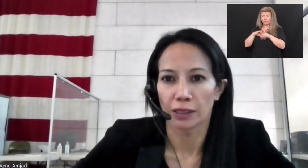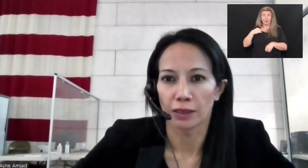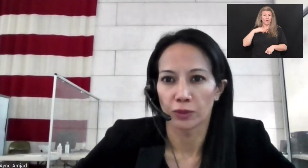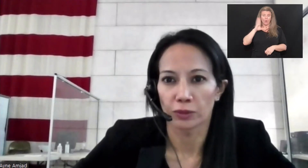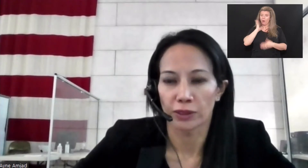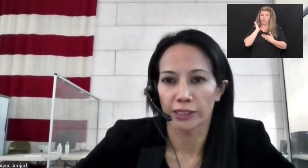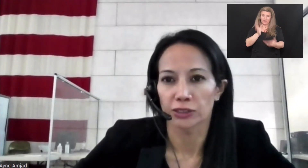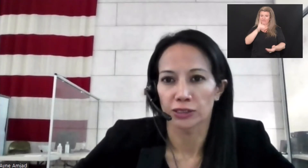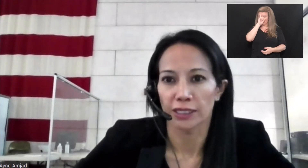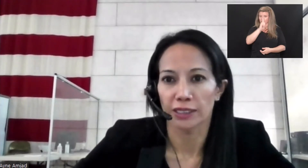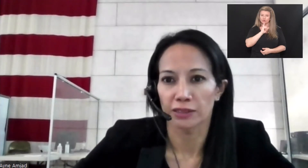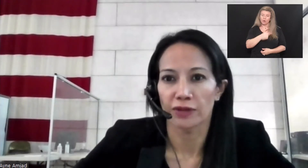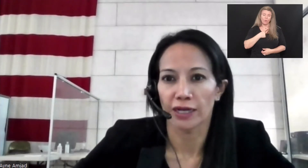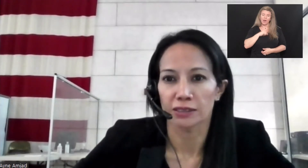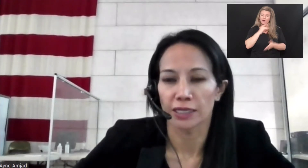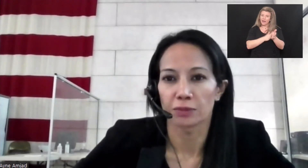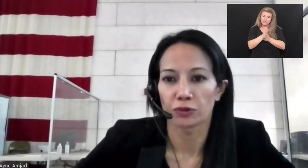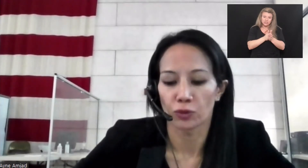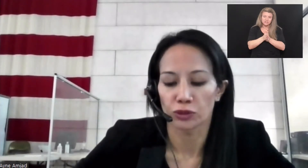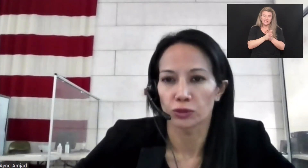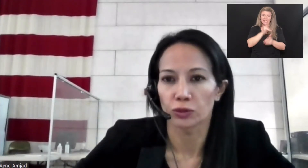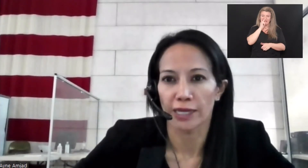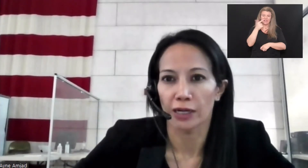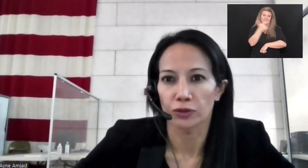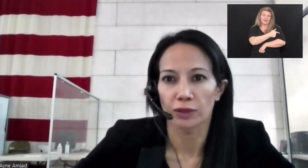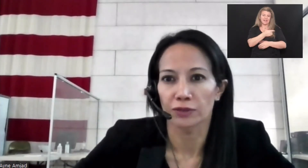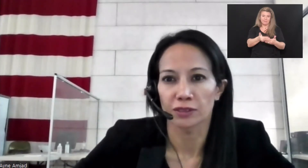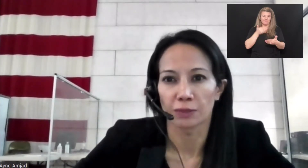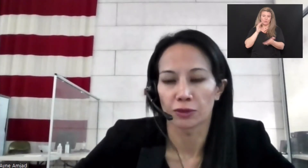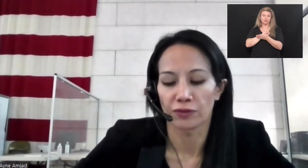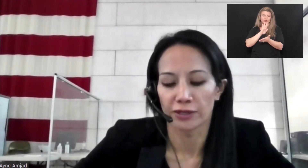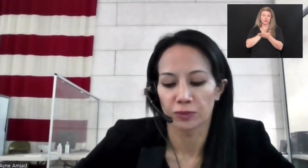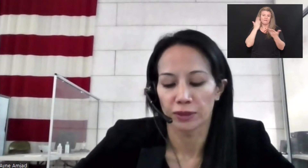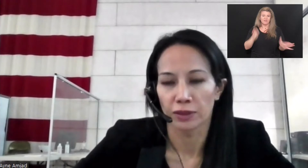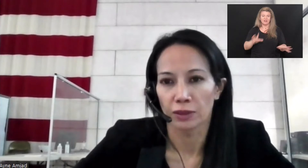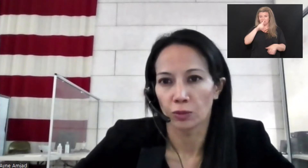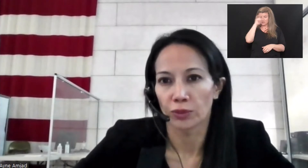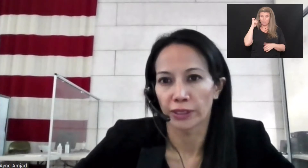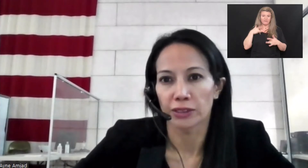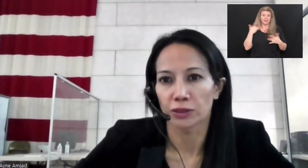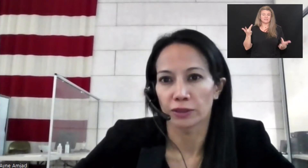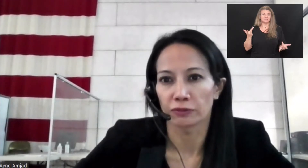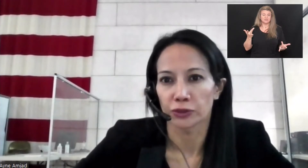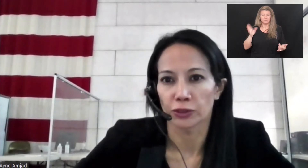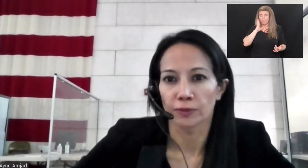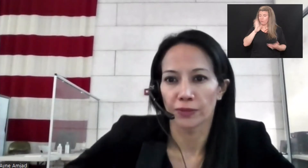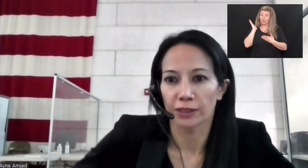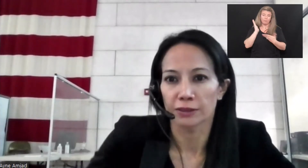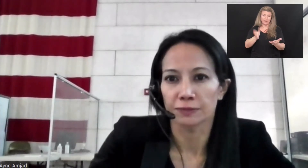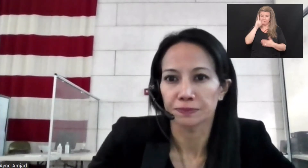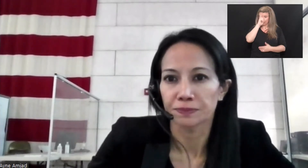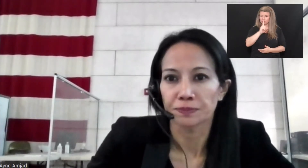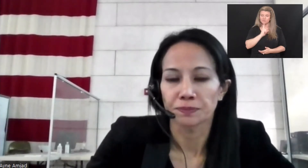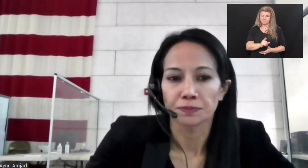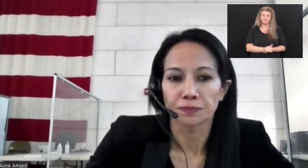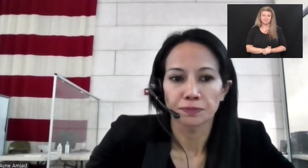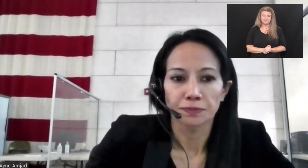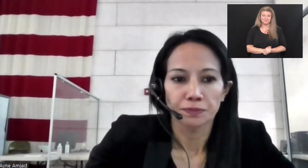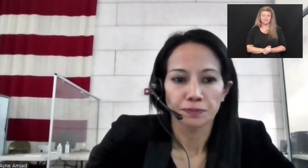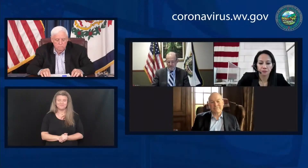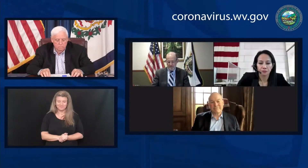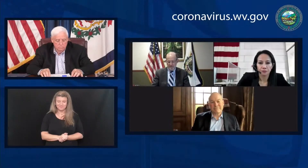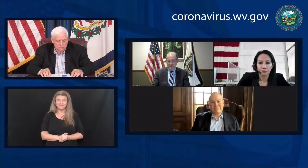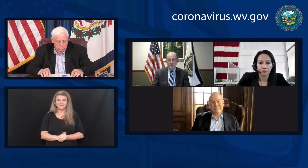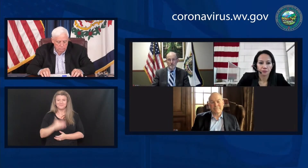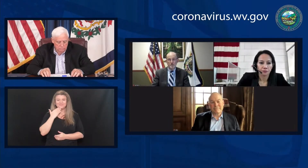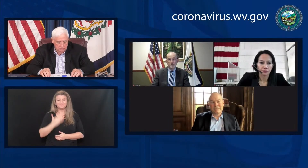them. We are anxious to get kids vaccinated before school's out throughout the summer events, but we'll bring it to them for sure. Thanks. All right,